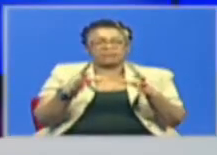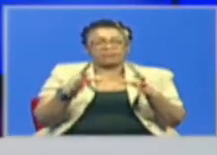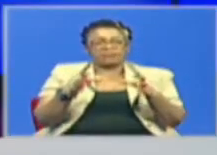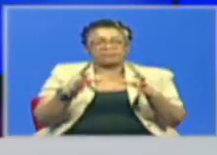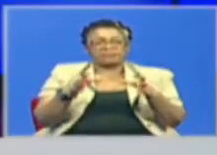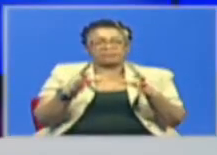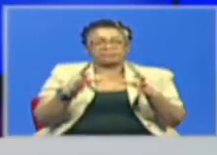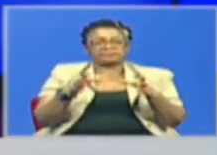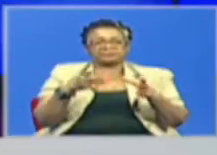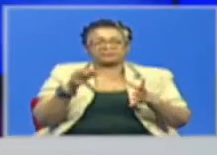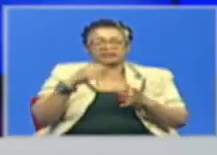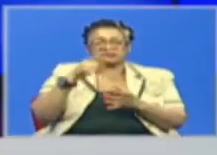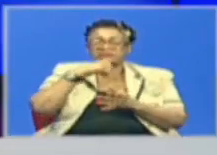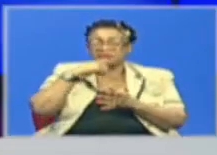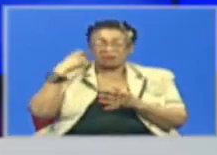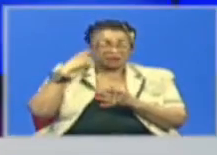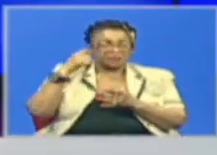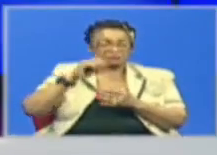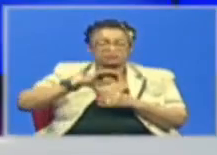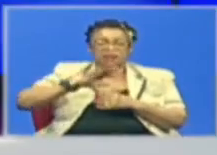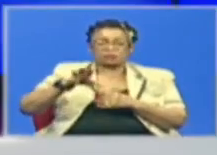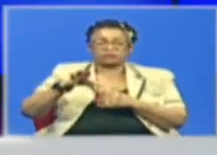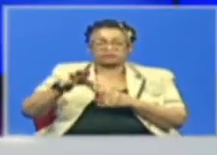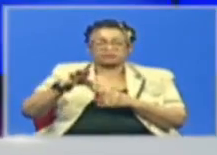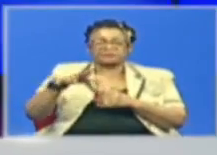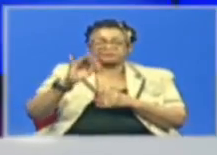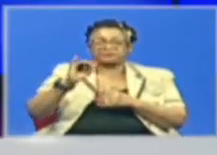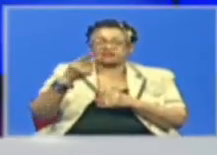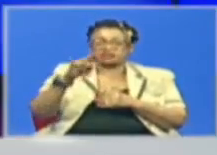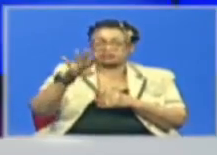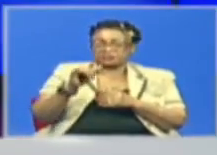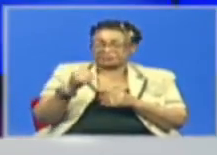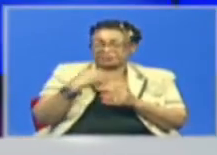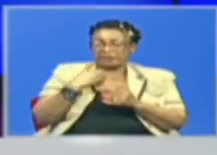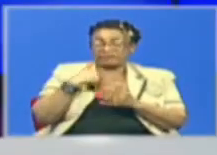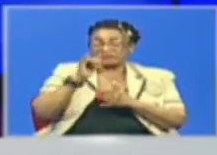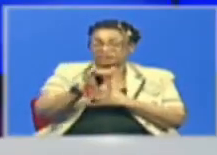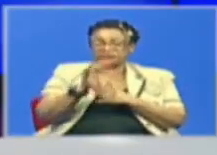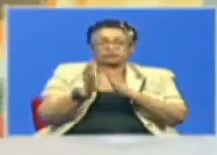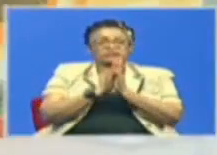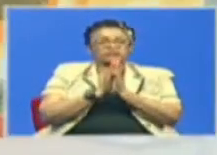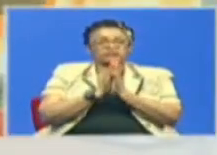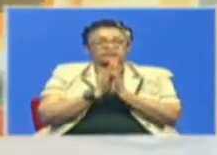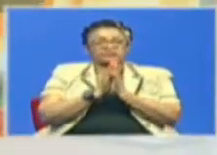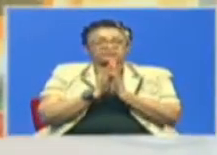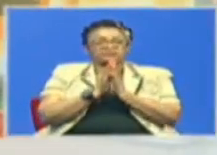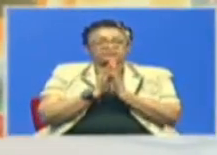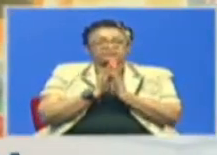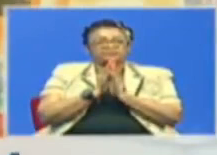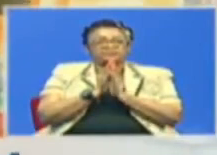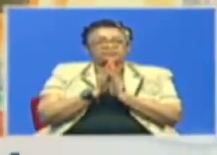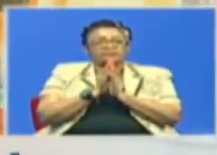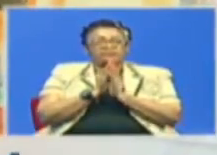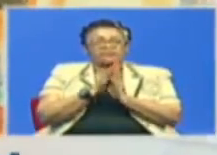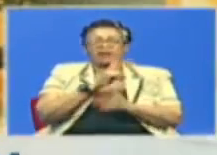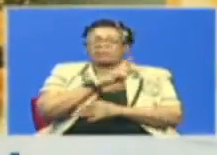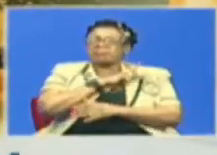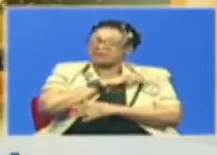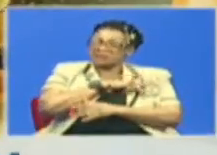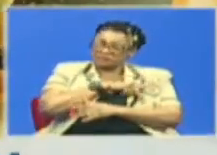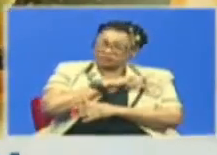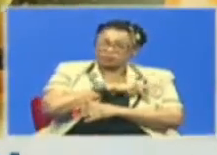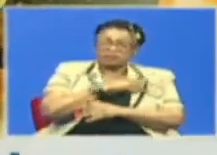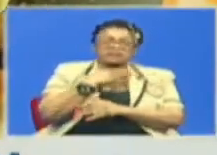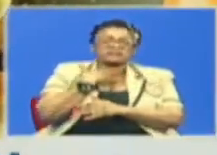In a water body in a relatively dry county. Charity Mwangi takes a dive into this story. The passion and desire to